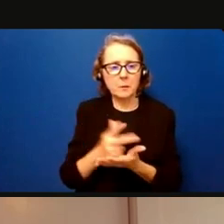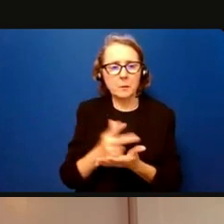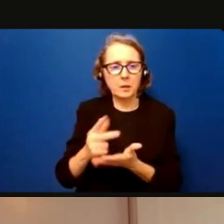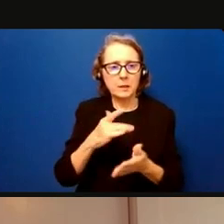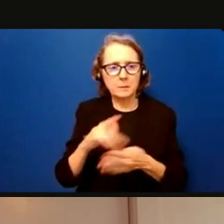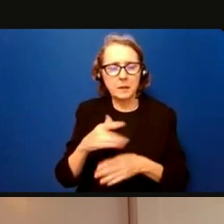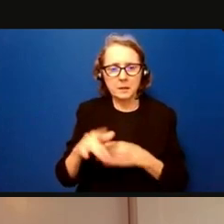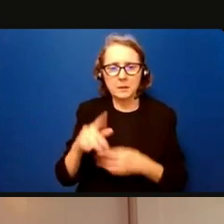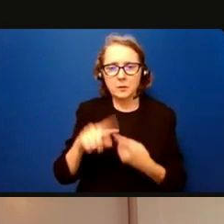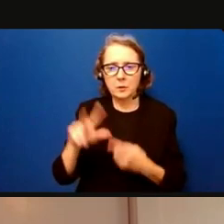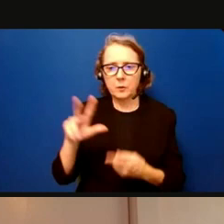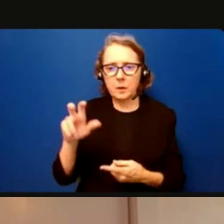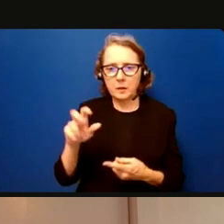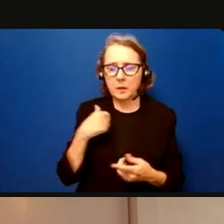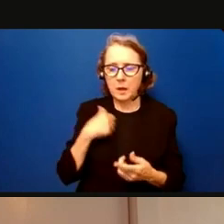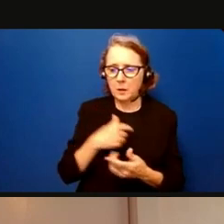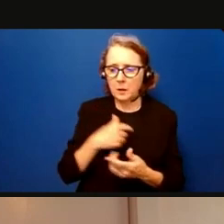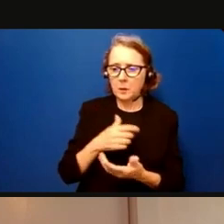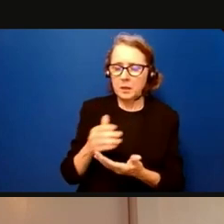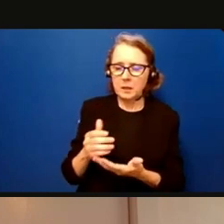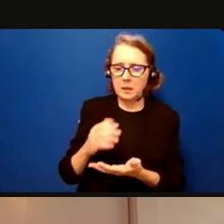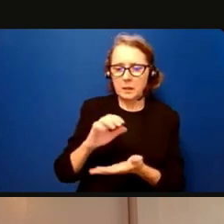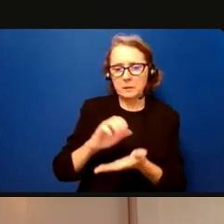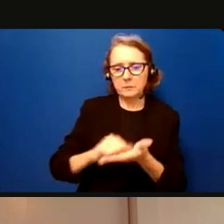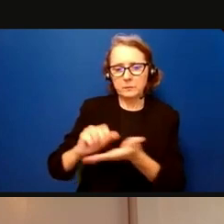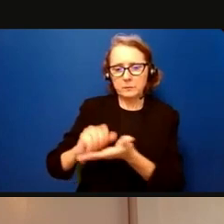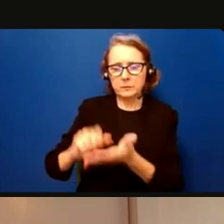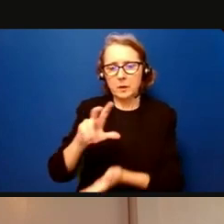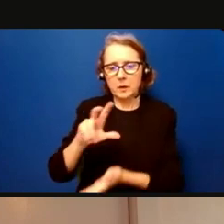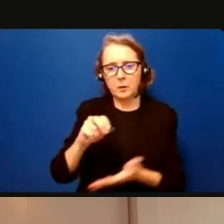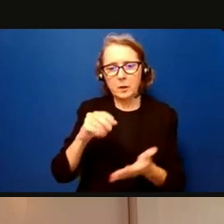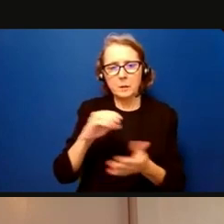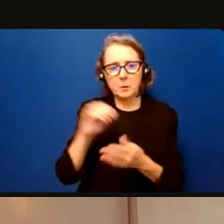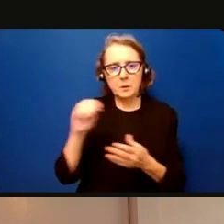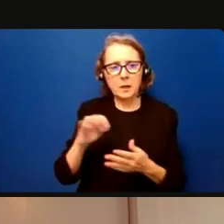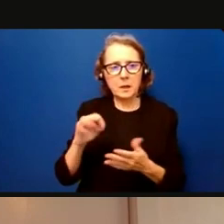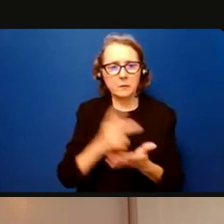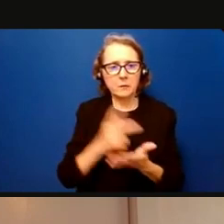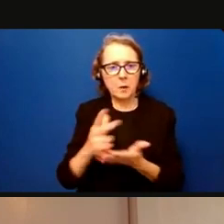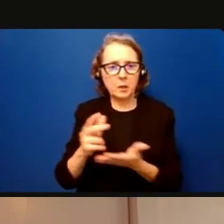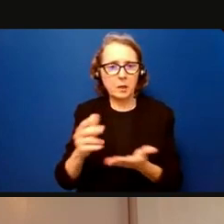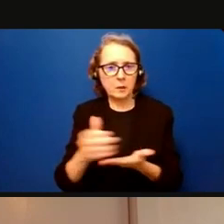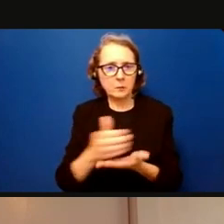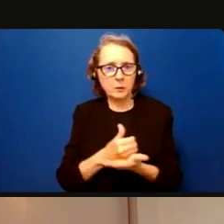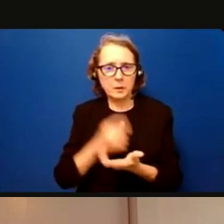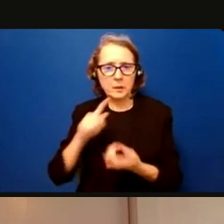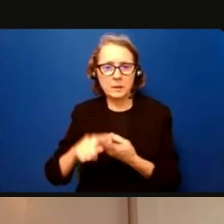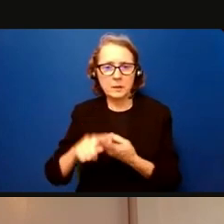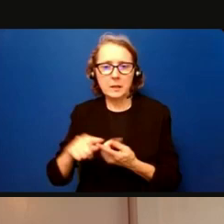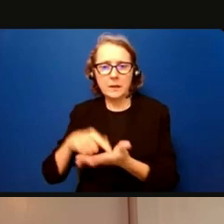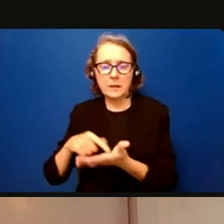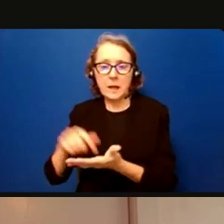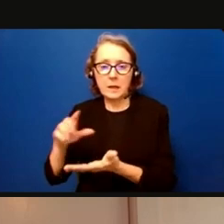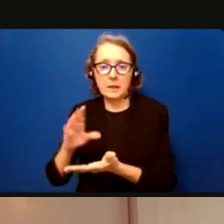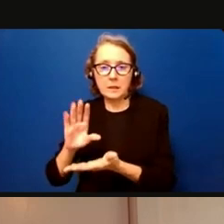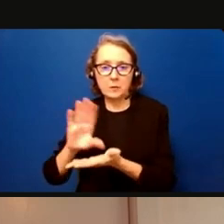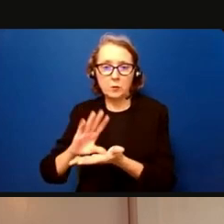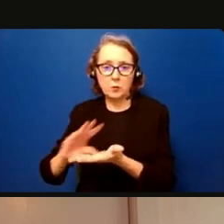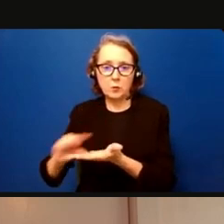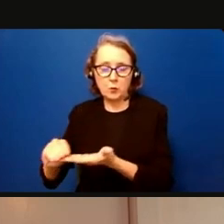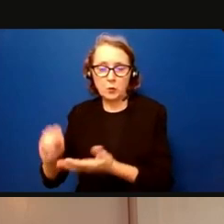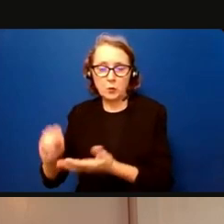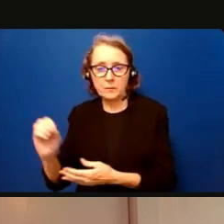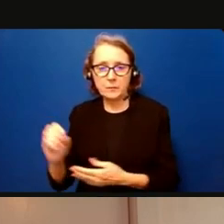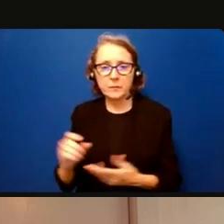carving out 30% of parking revenues until the debt is extinguished. Number two, the city consultants identified the necessity to expand